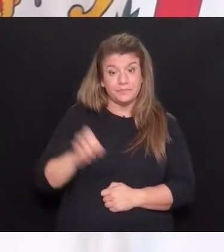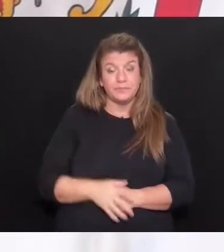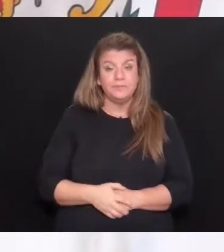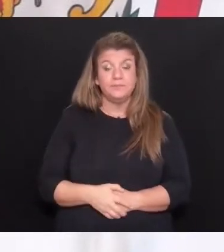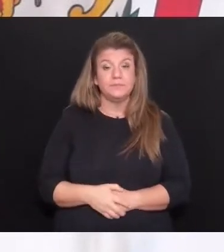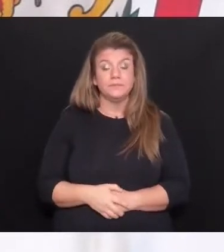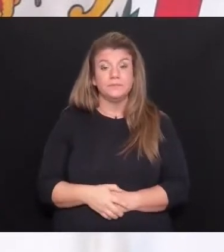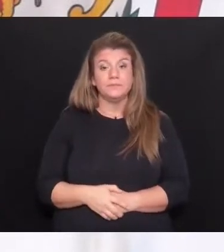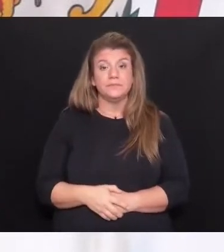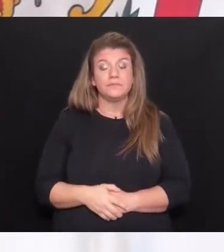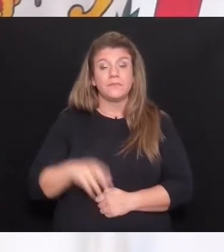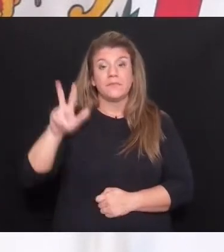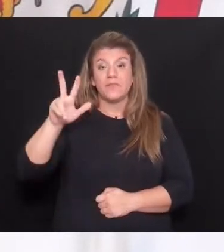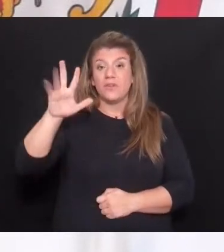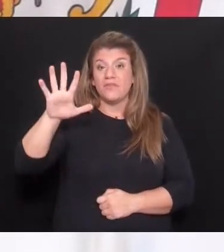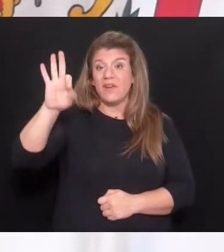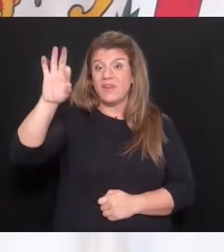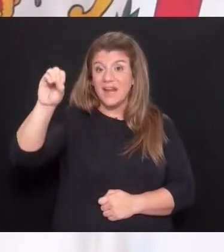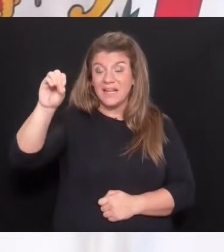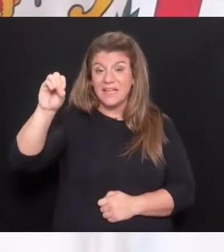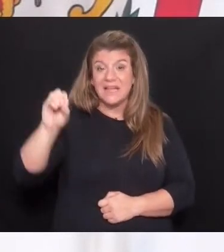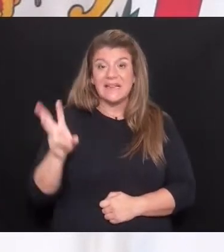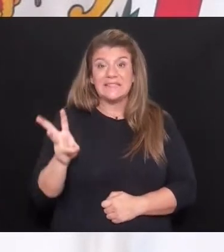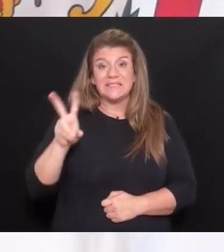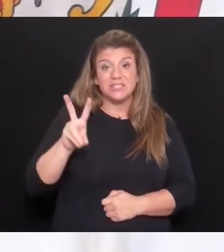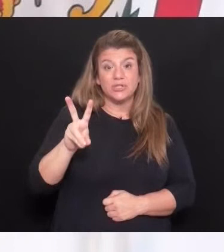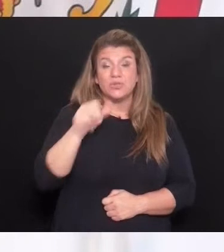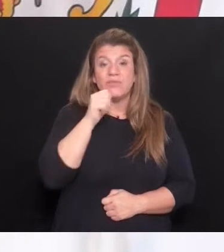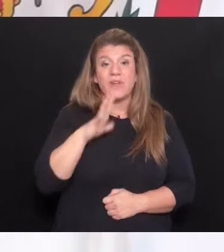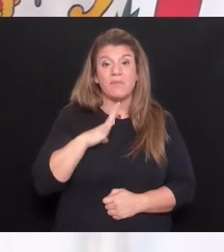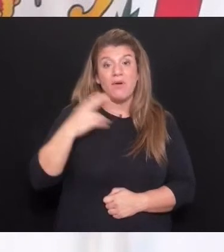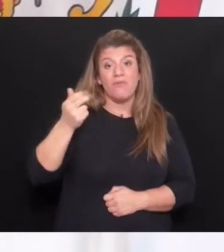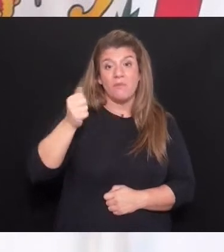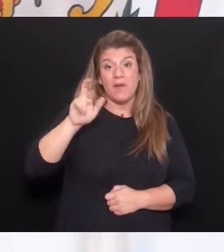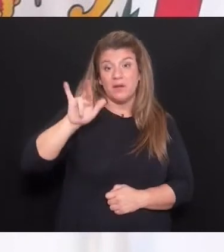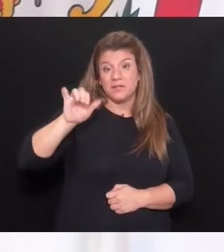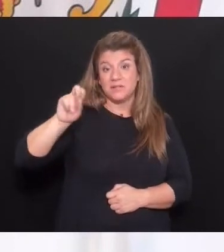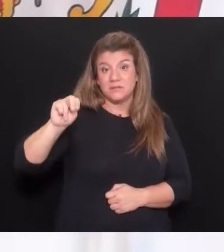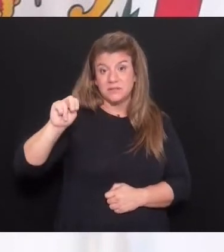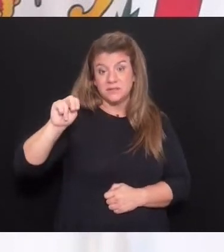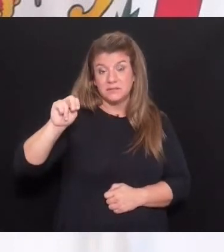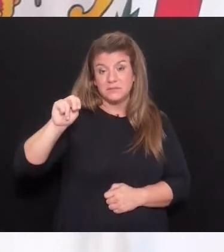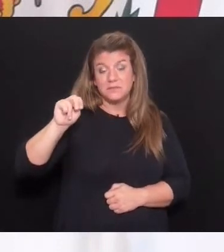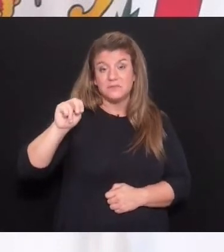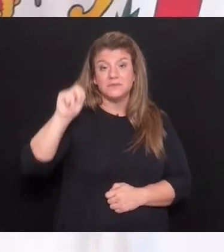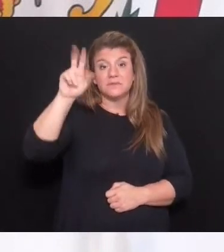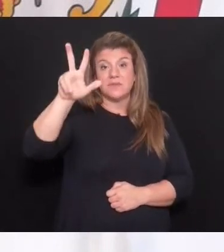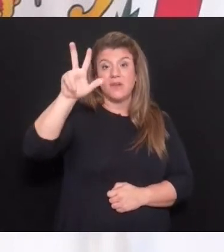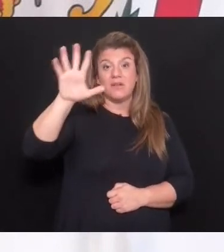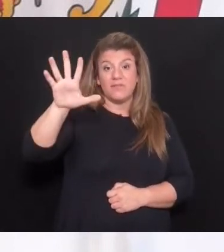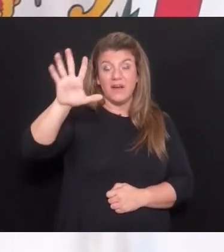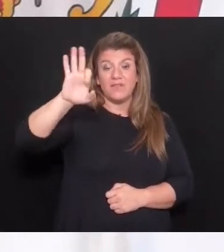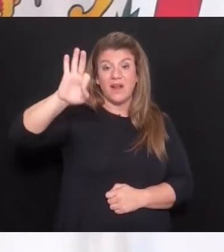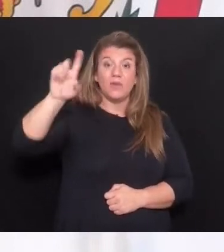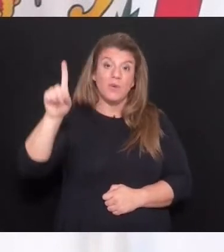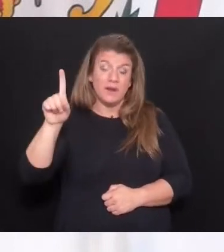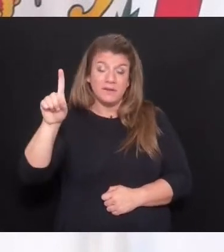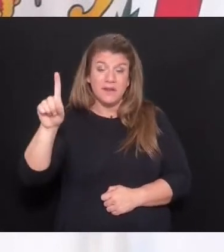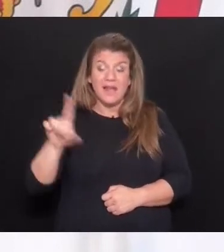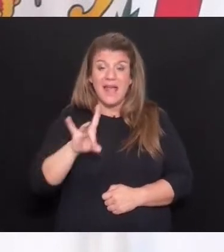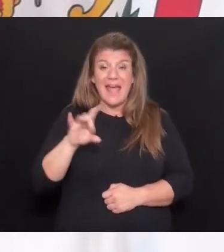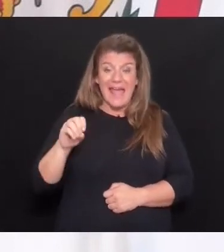The 3,590th death, a 62-year-old female from Harrison County. The 3,591st death,